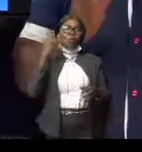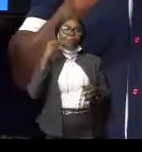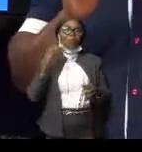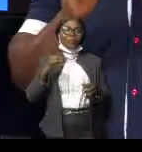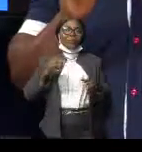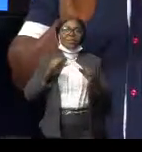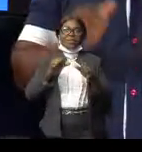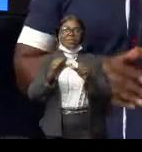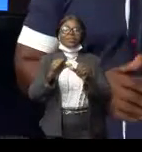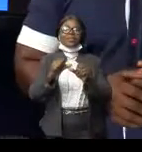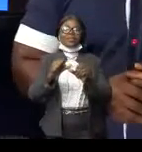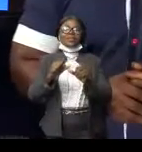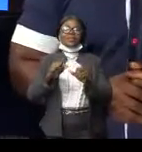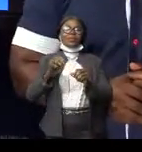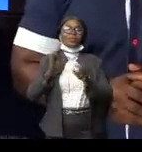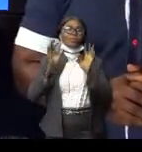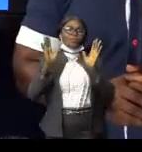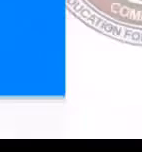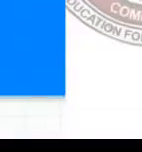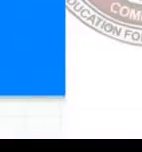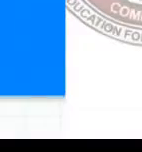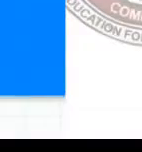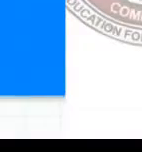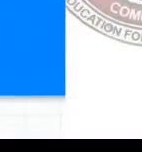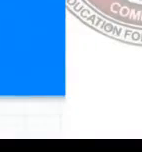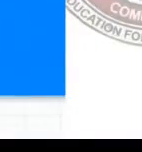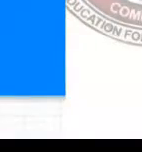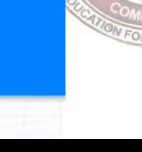home. Stay tuned, please.